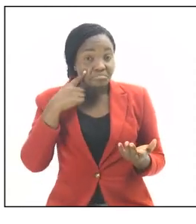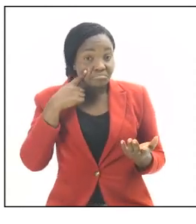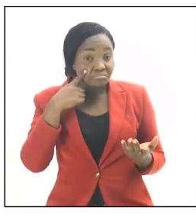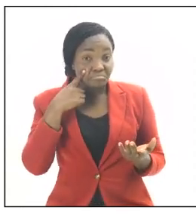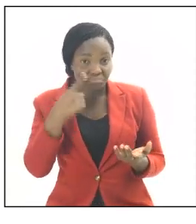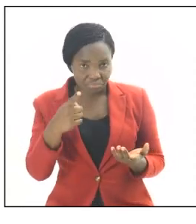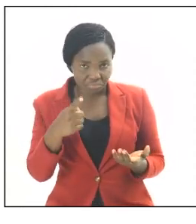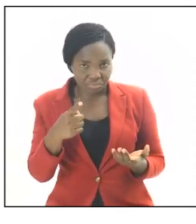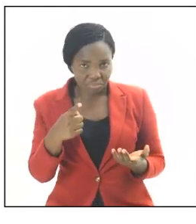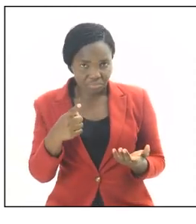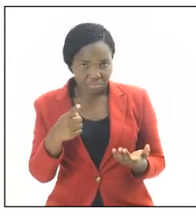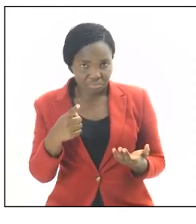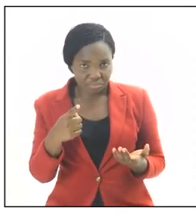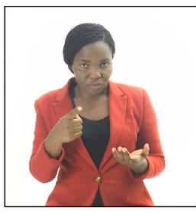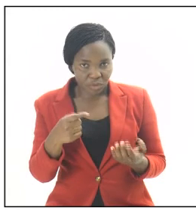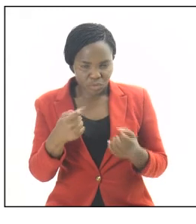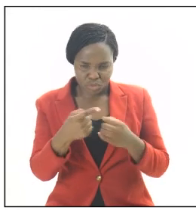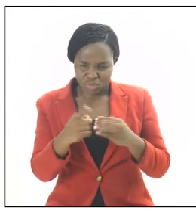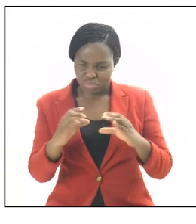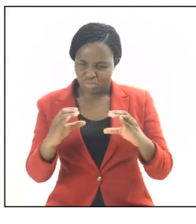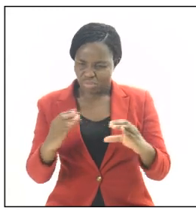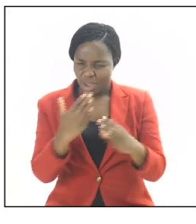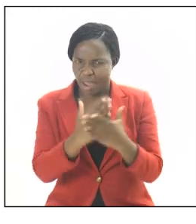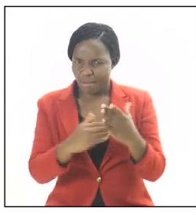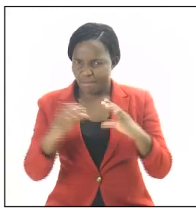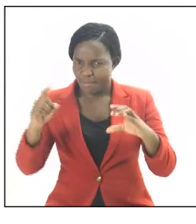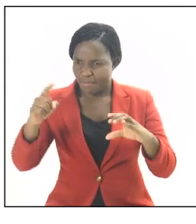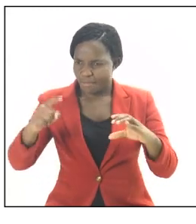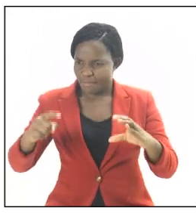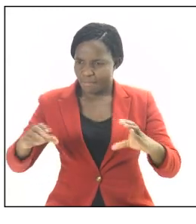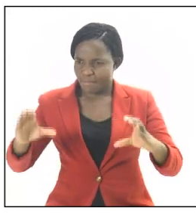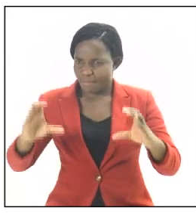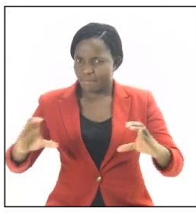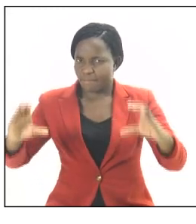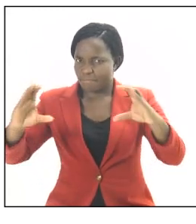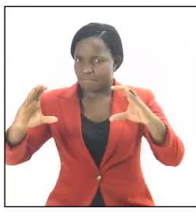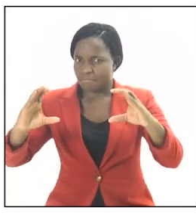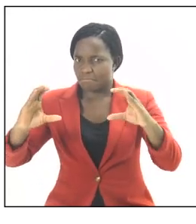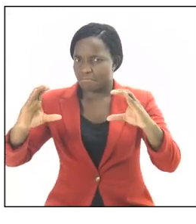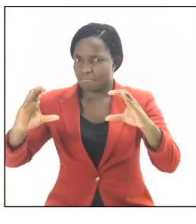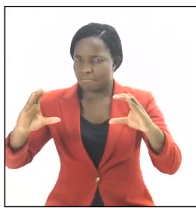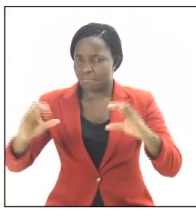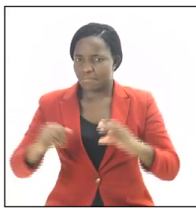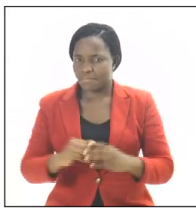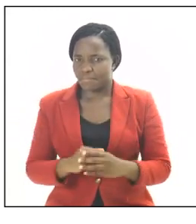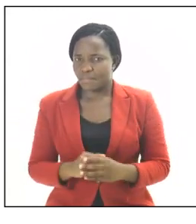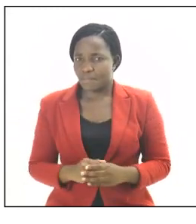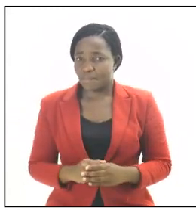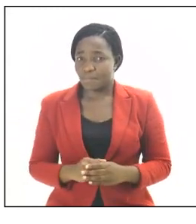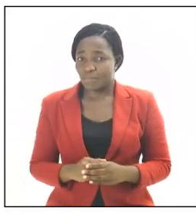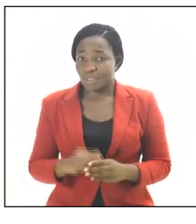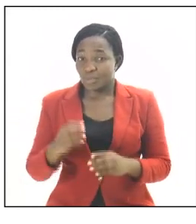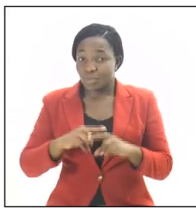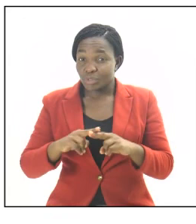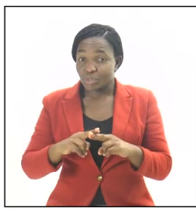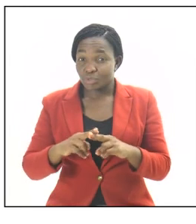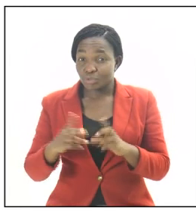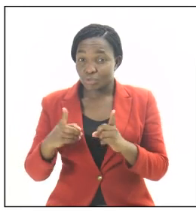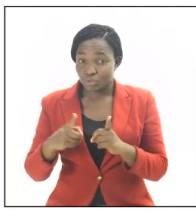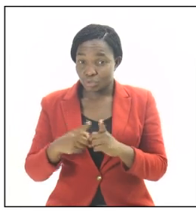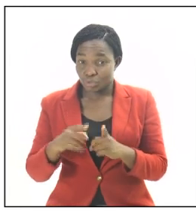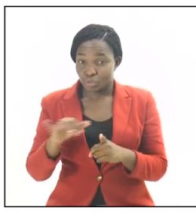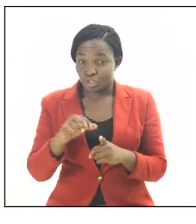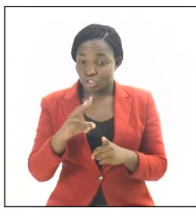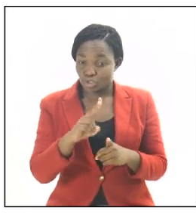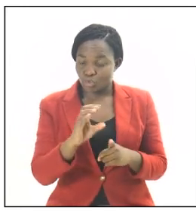those 2 semicircles. There's one on either side. And we can use the short side, which is